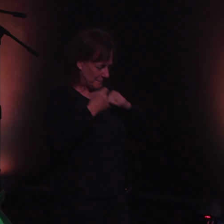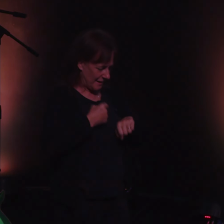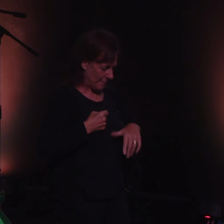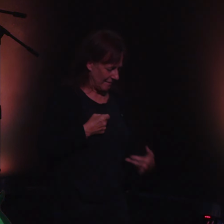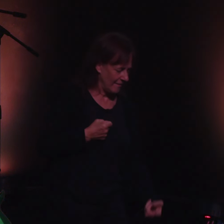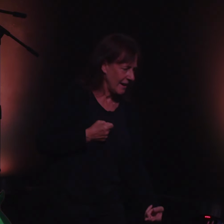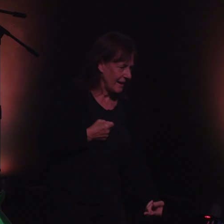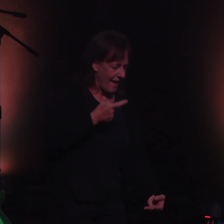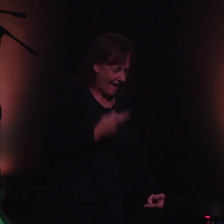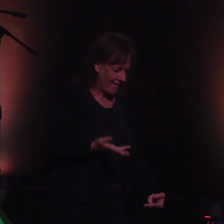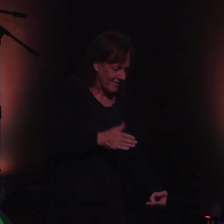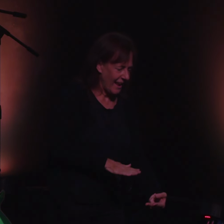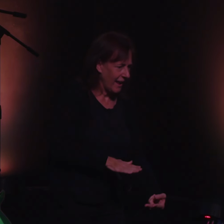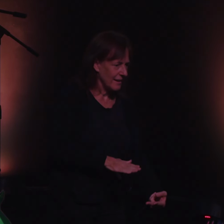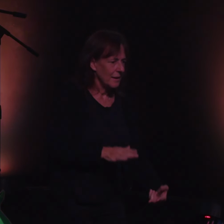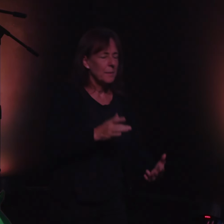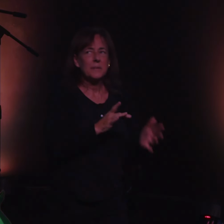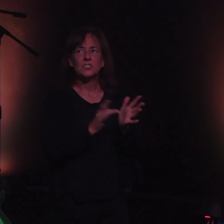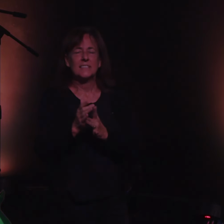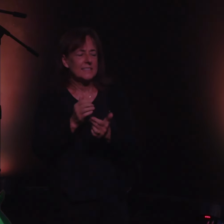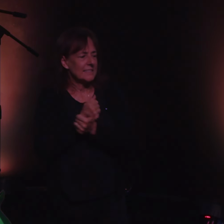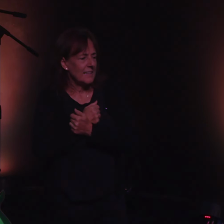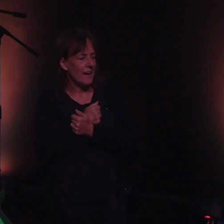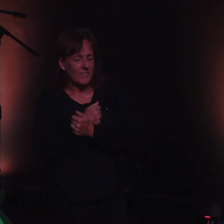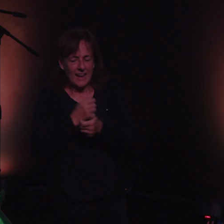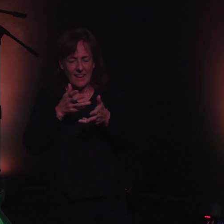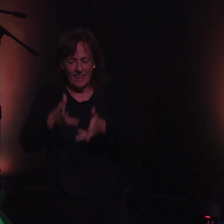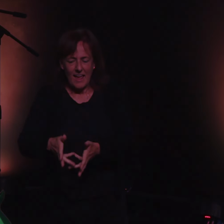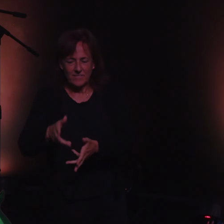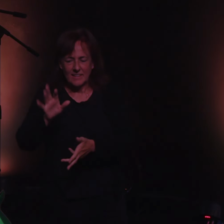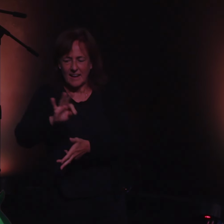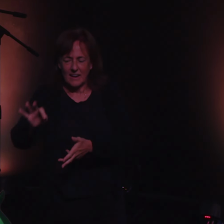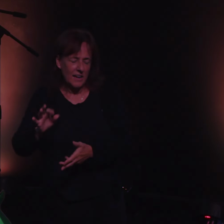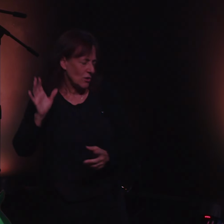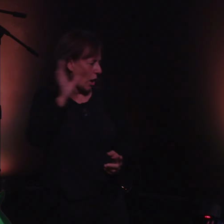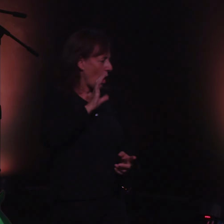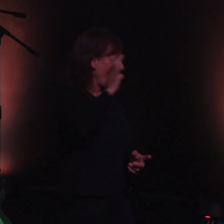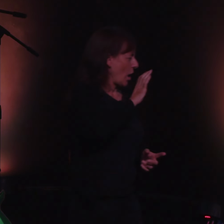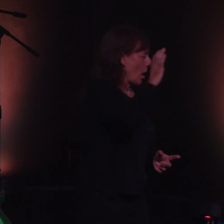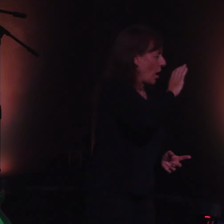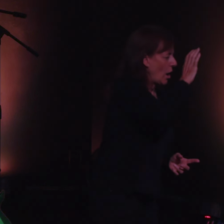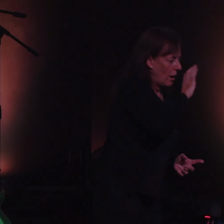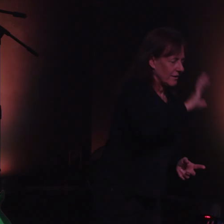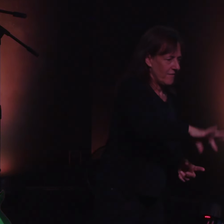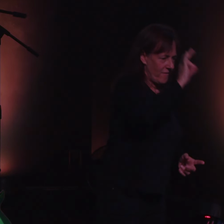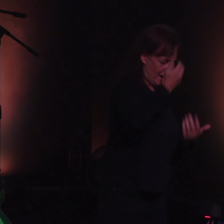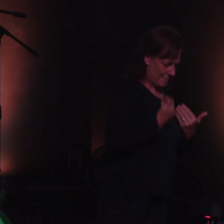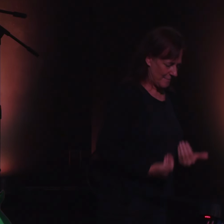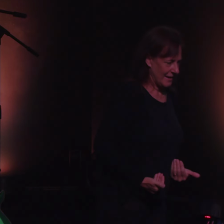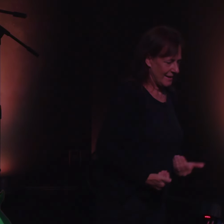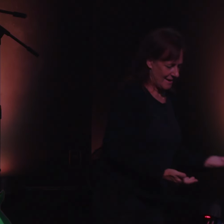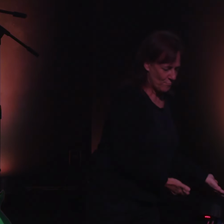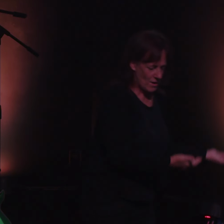And Jesus cared enough to come chase after me, to leave the 99, to come find me. And I'm taken